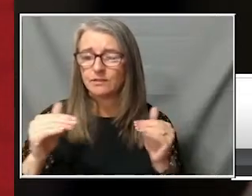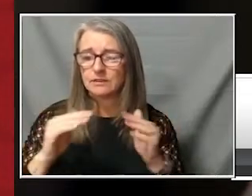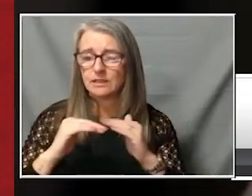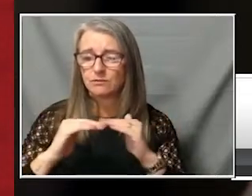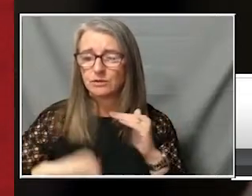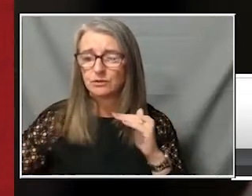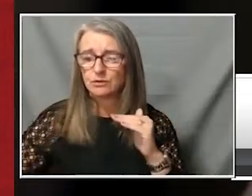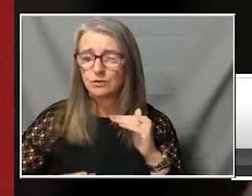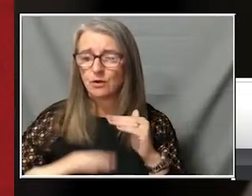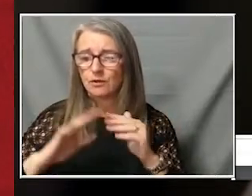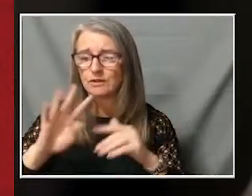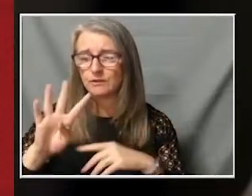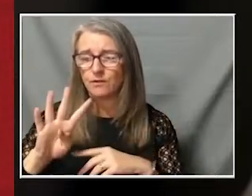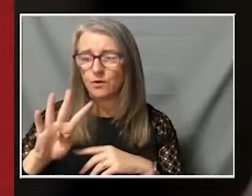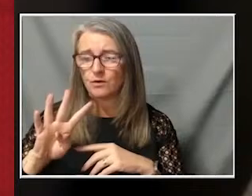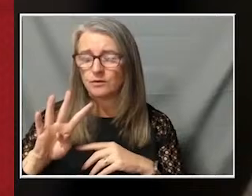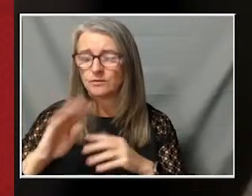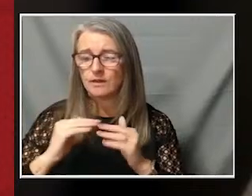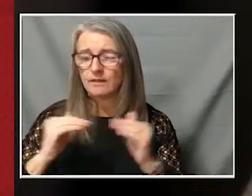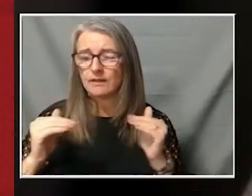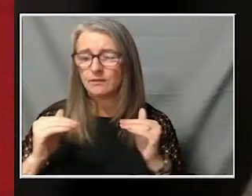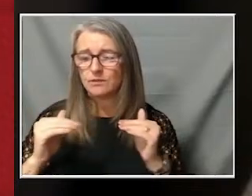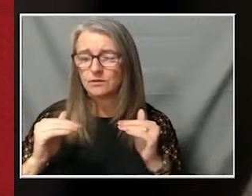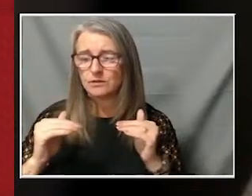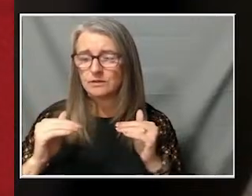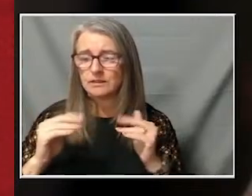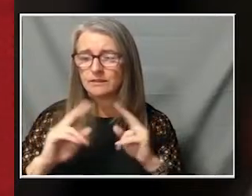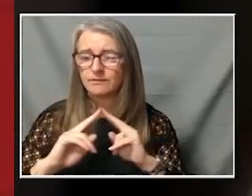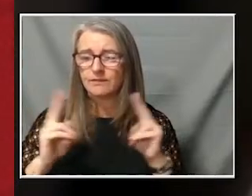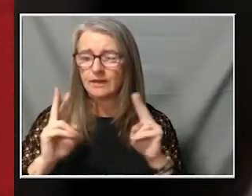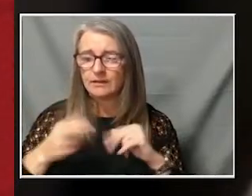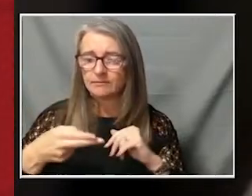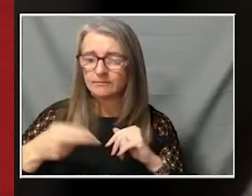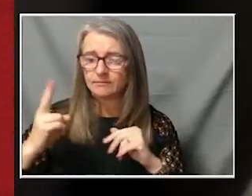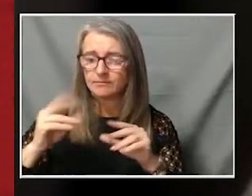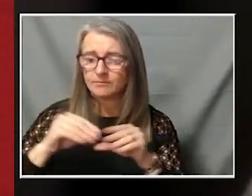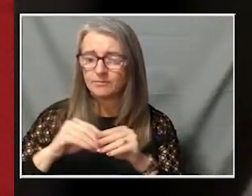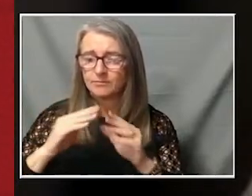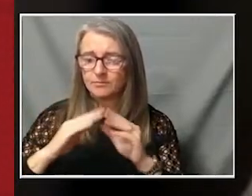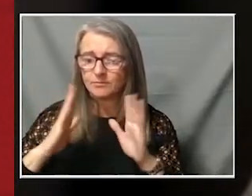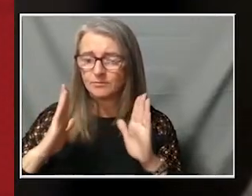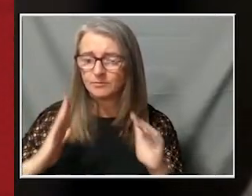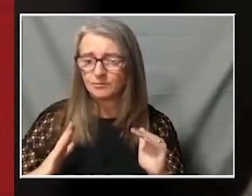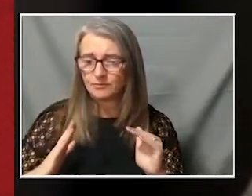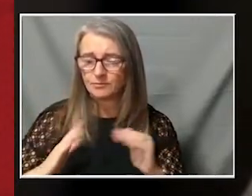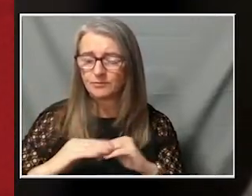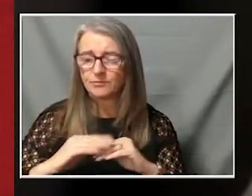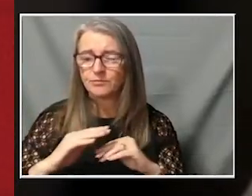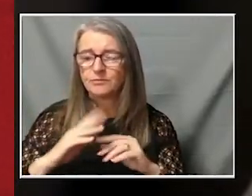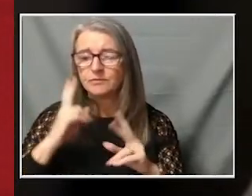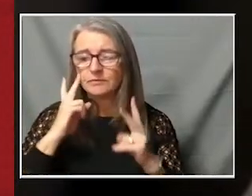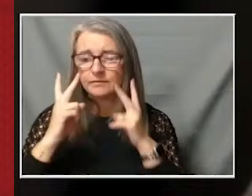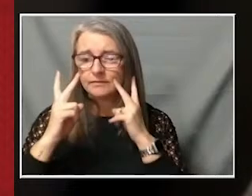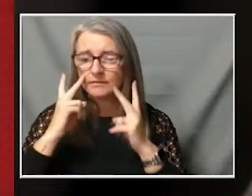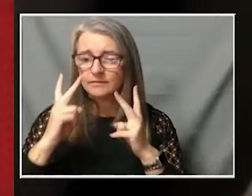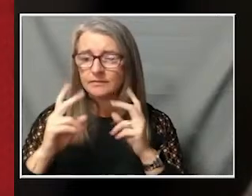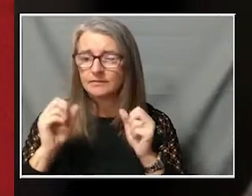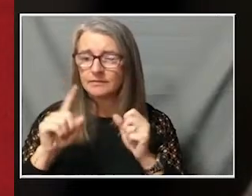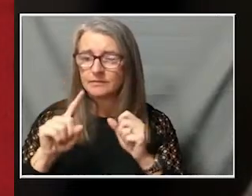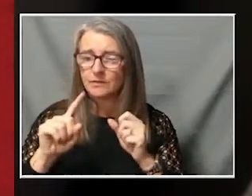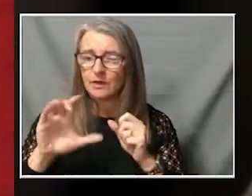reduced all the way down to 4 when levels are very high in the home. We have seen,